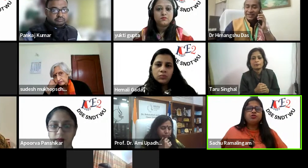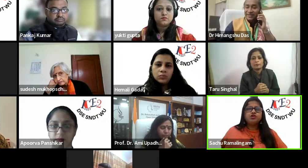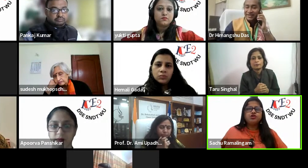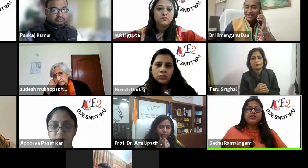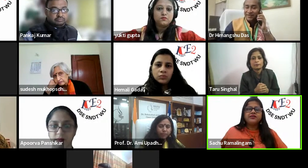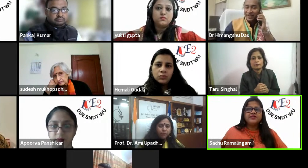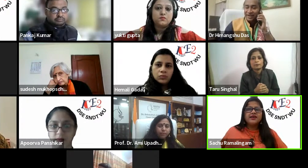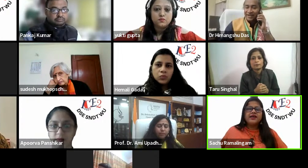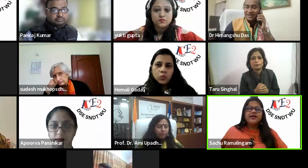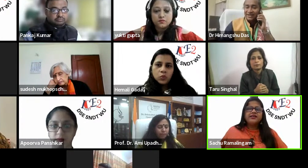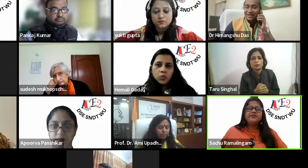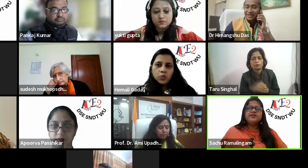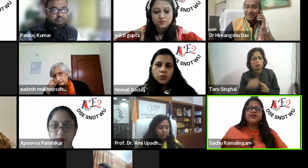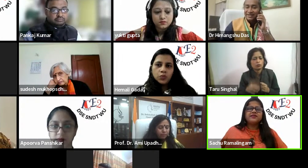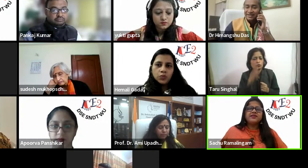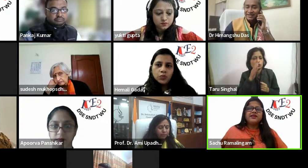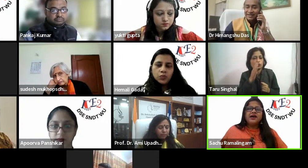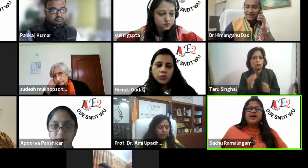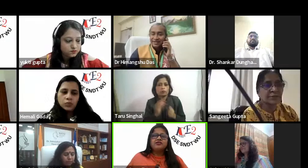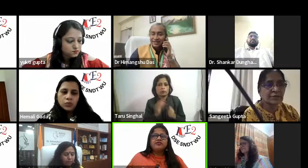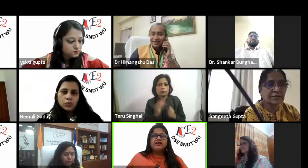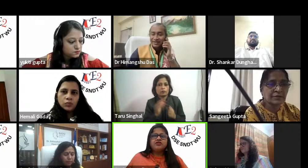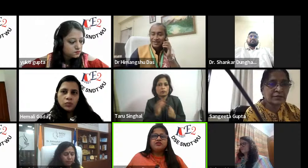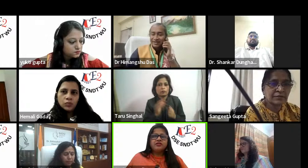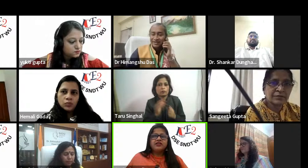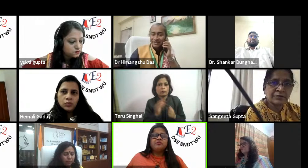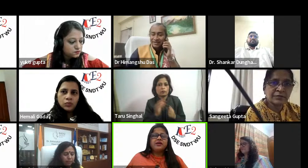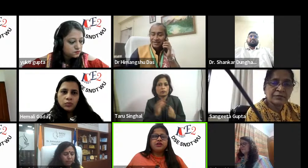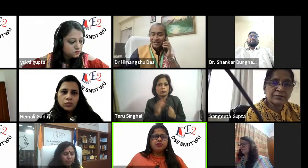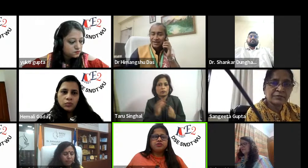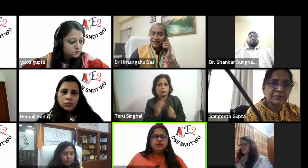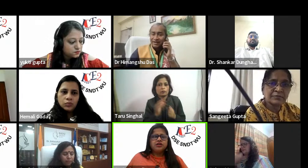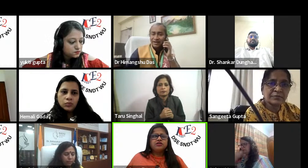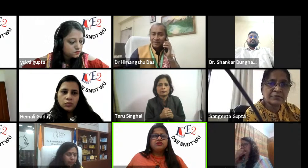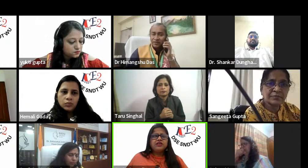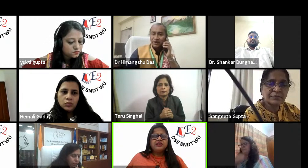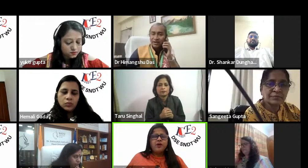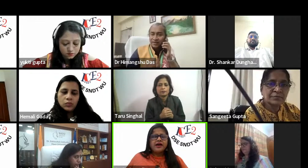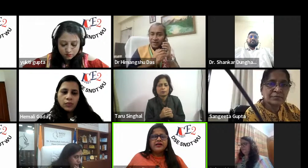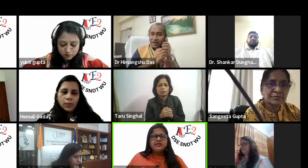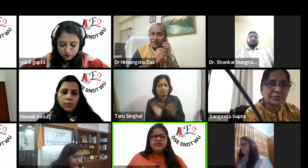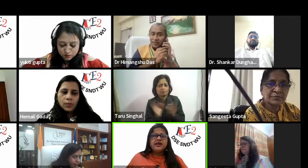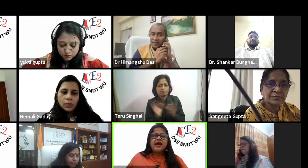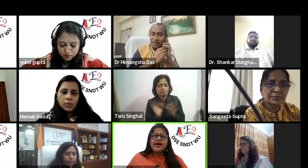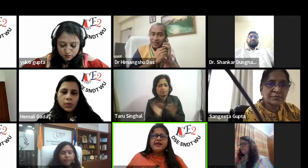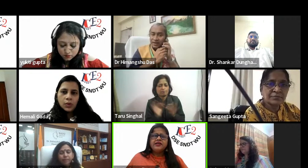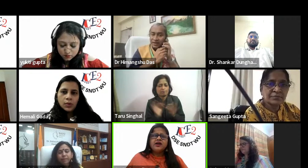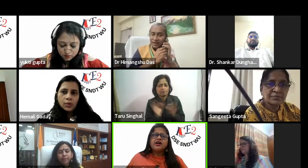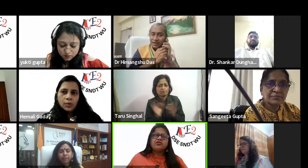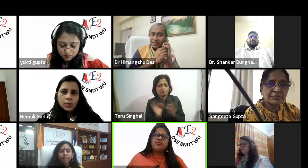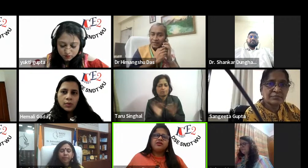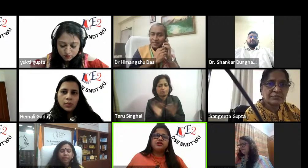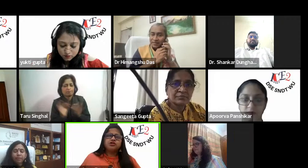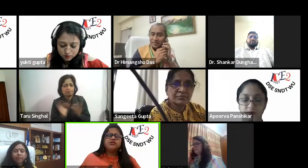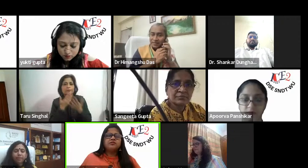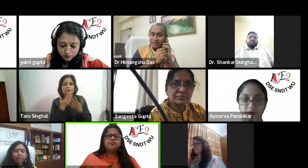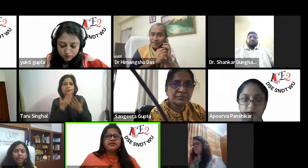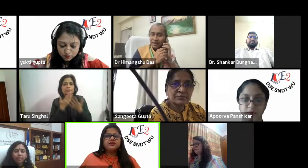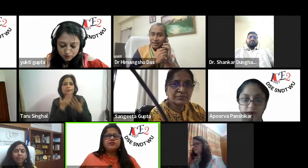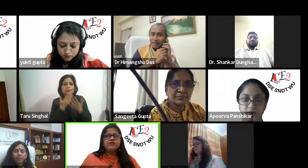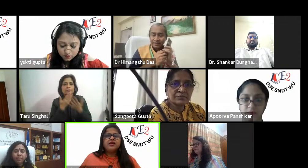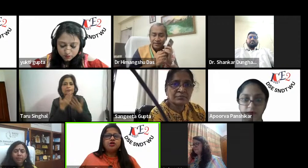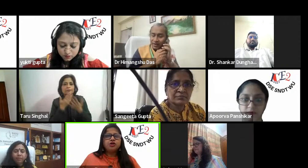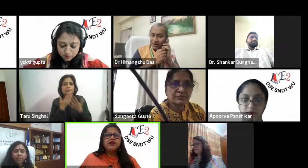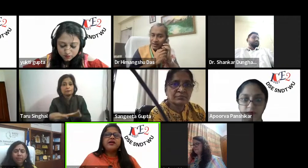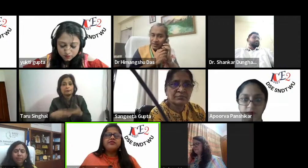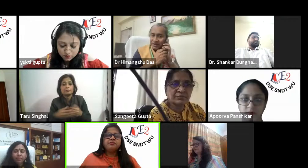in a true sense. It gives us a great pleasure to invite and acknowledge the